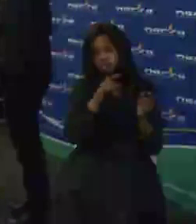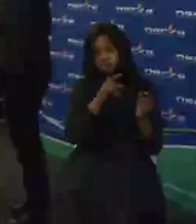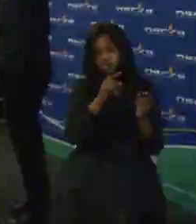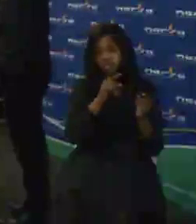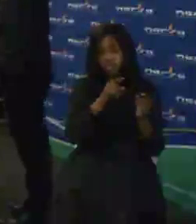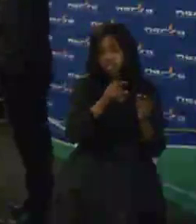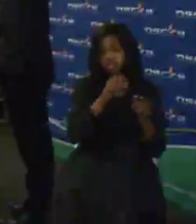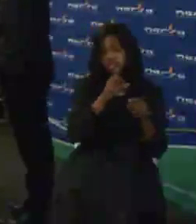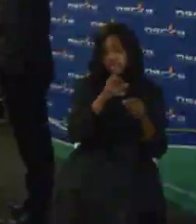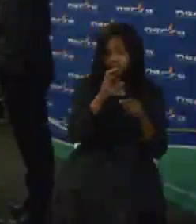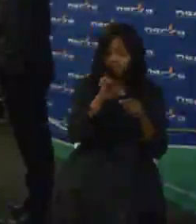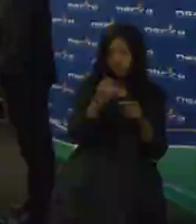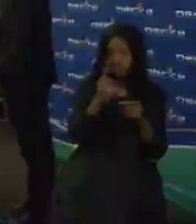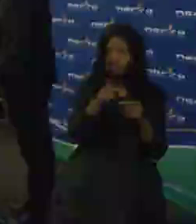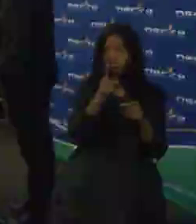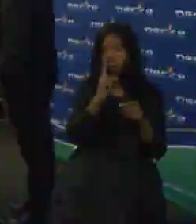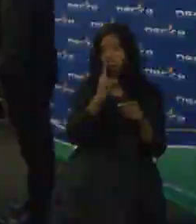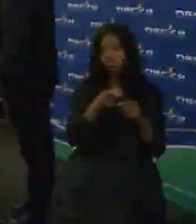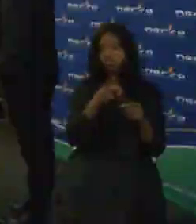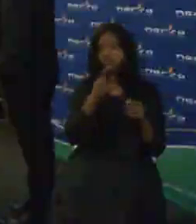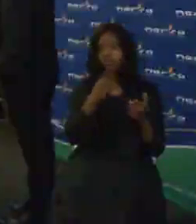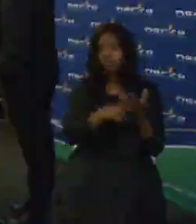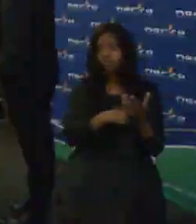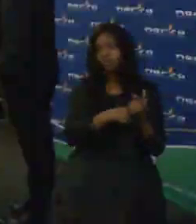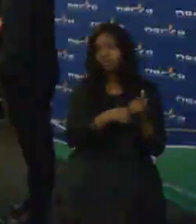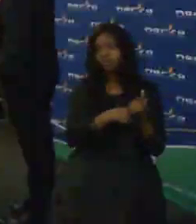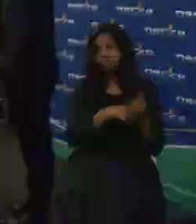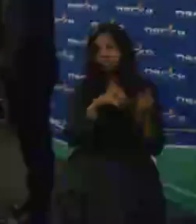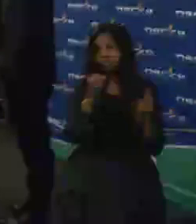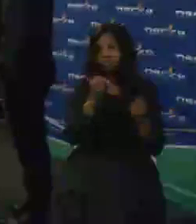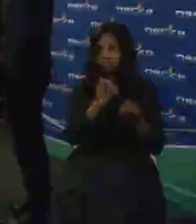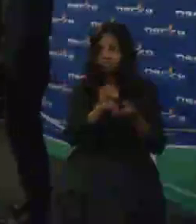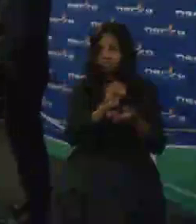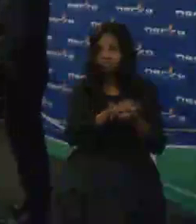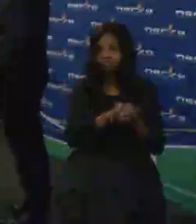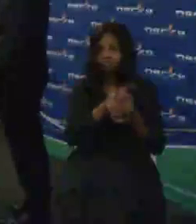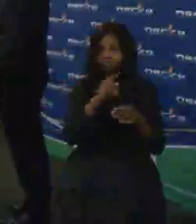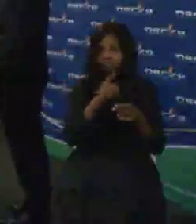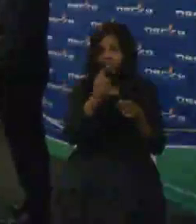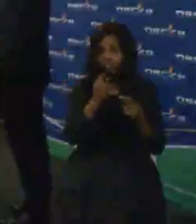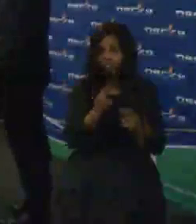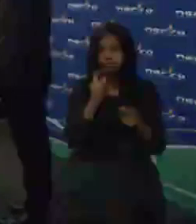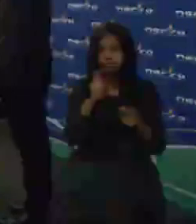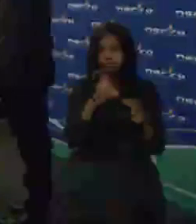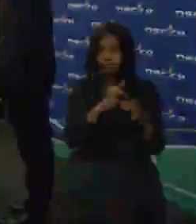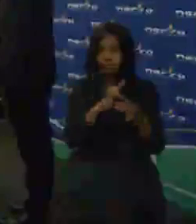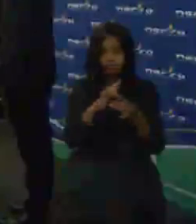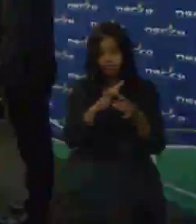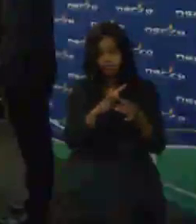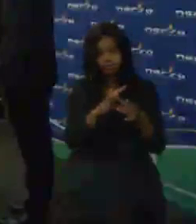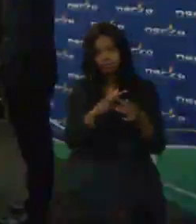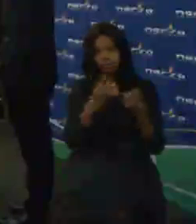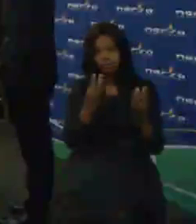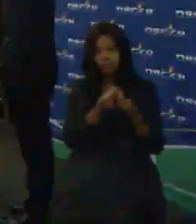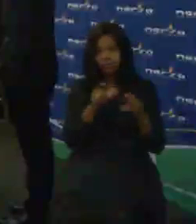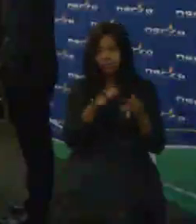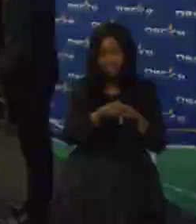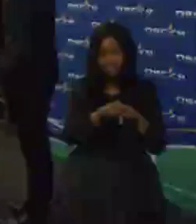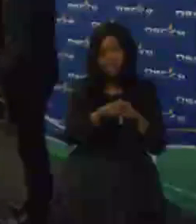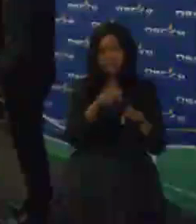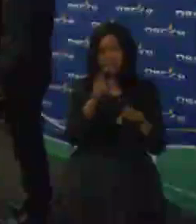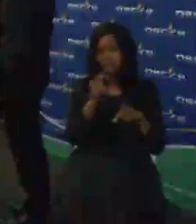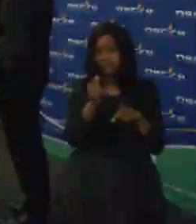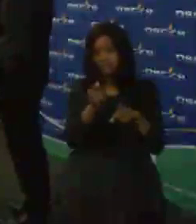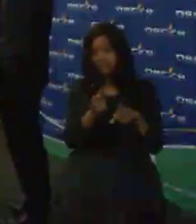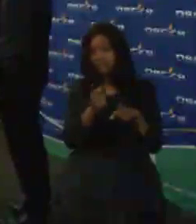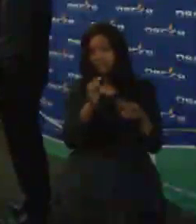fee that should be charged. So the tariff should be in line with the same tariff that